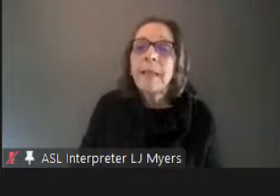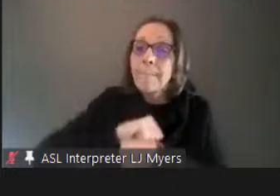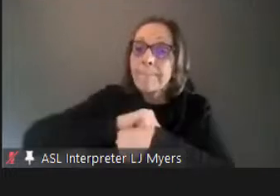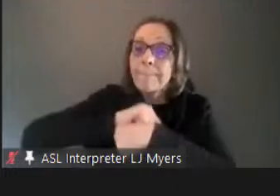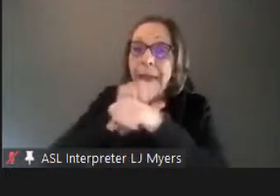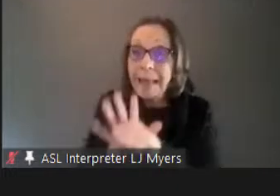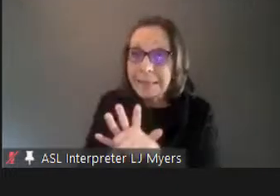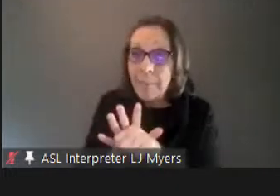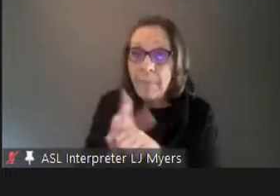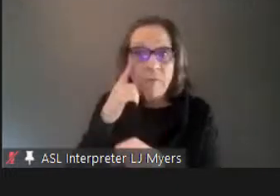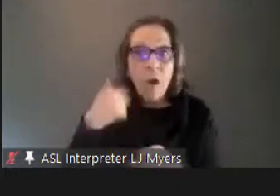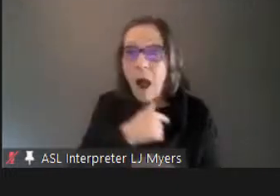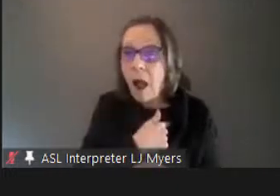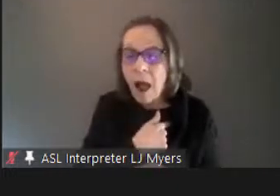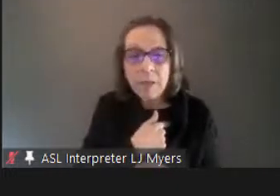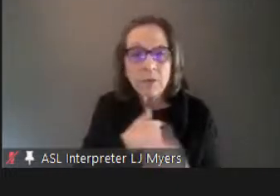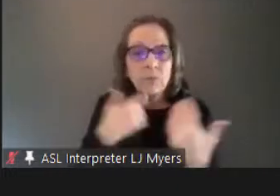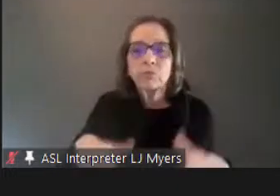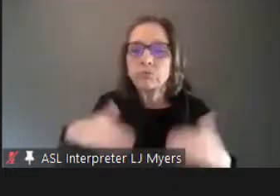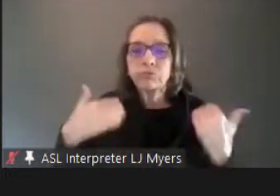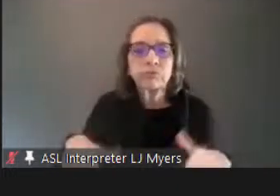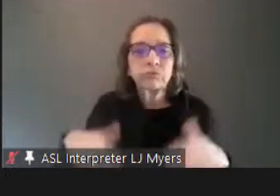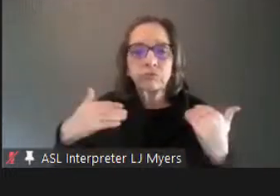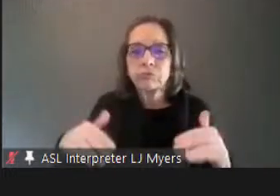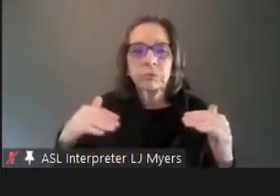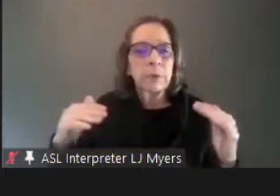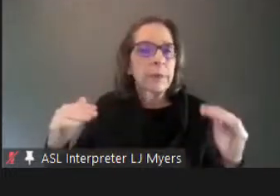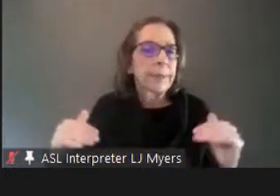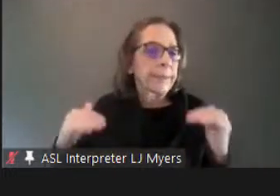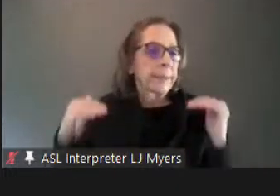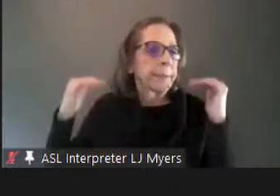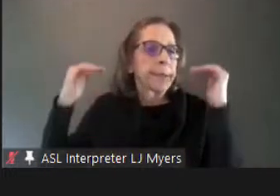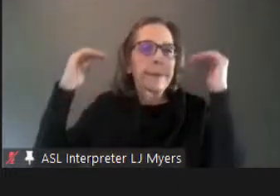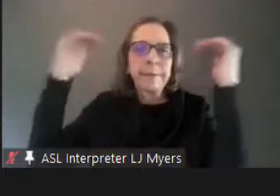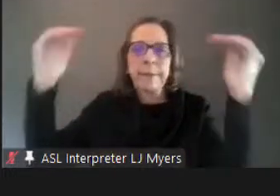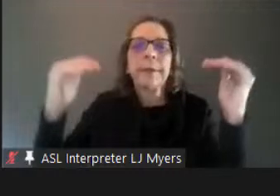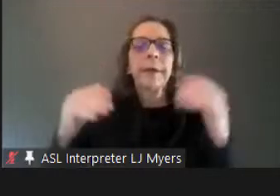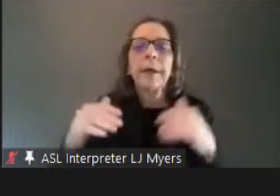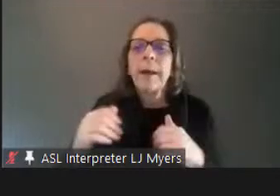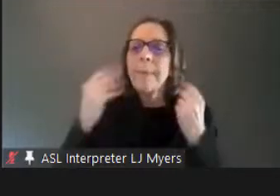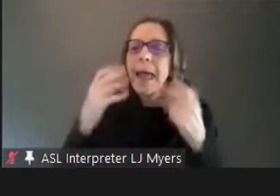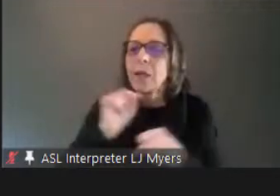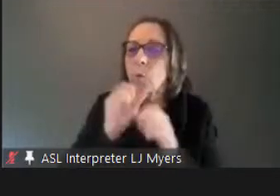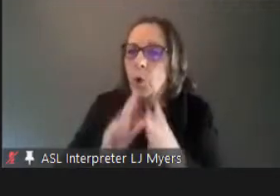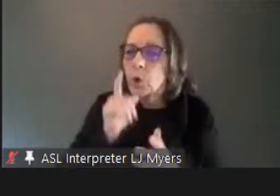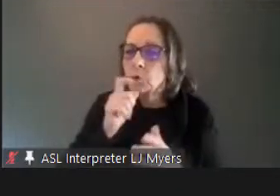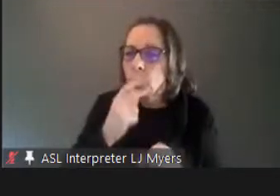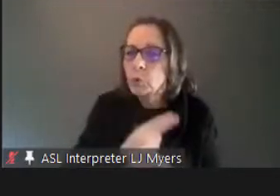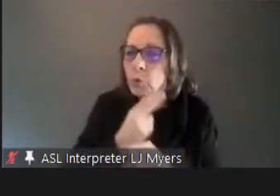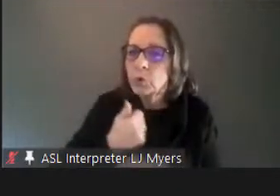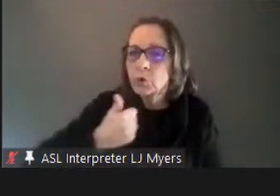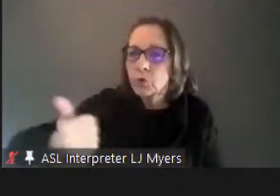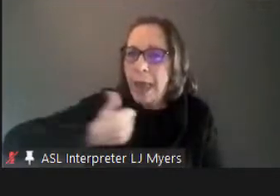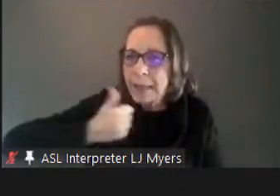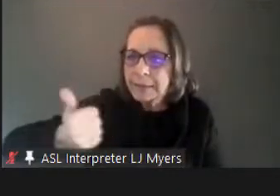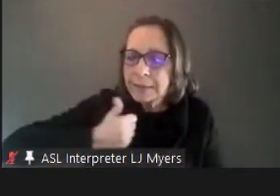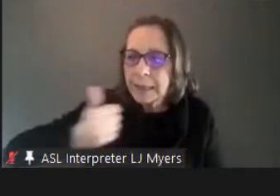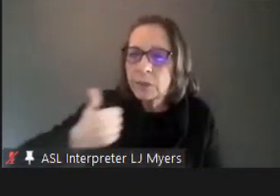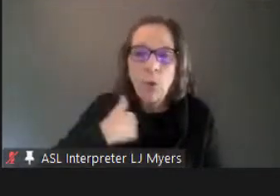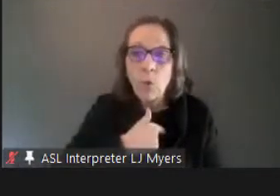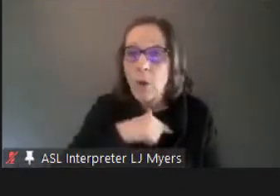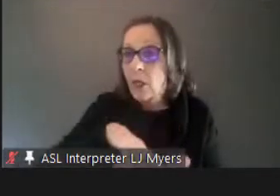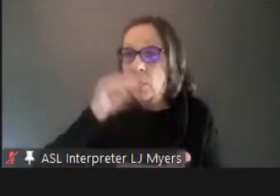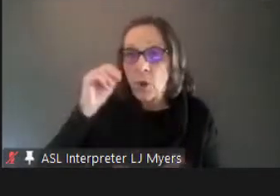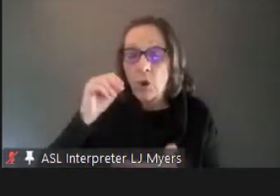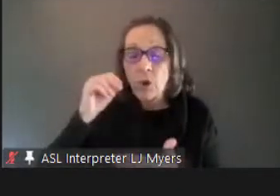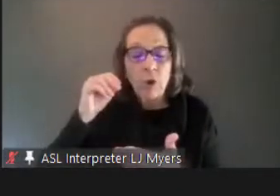for us into high relief our essential nature of many of the workers who ride transit. That was something that we learned